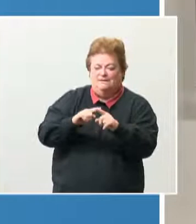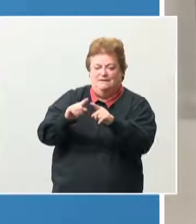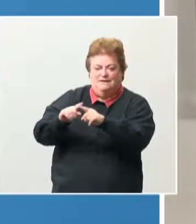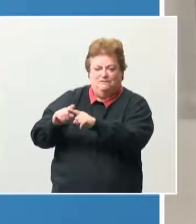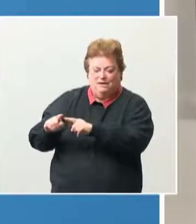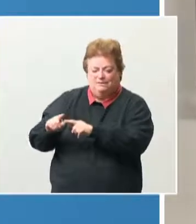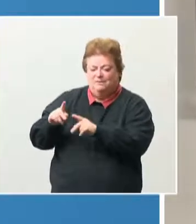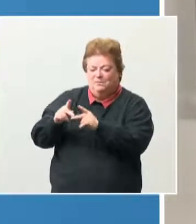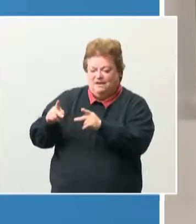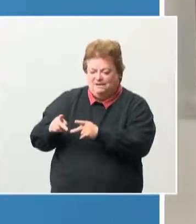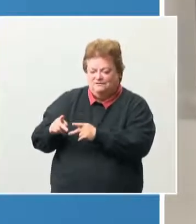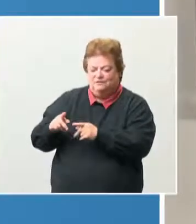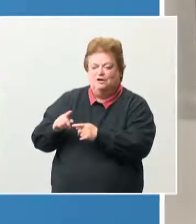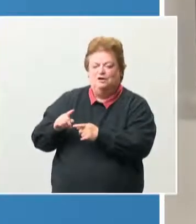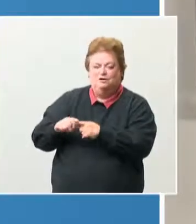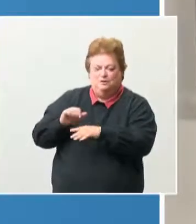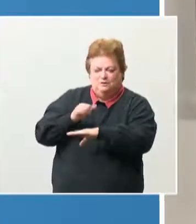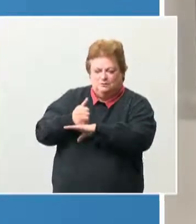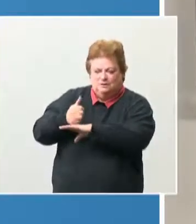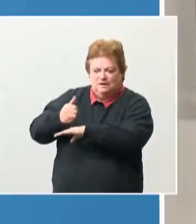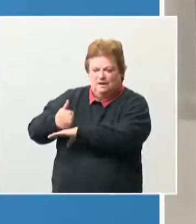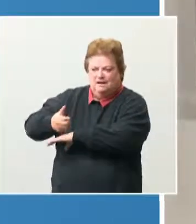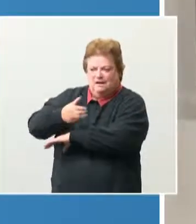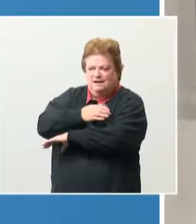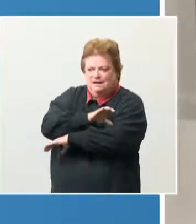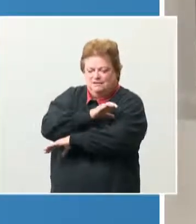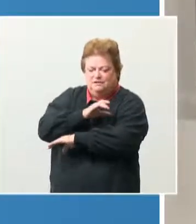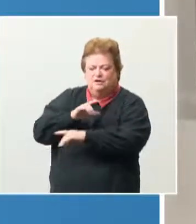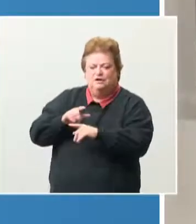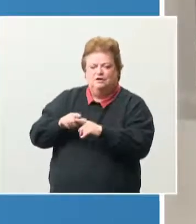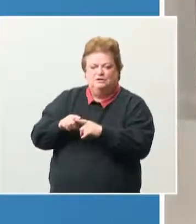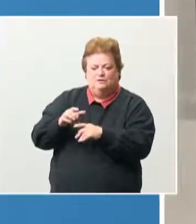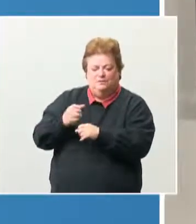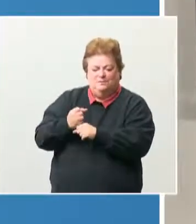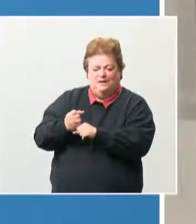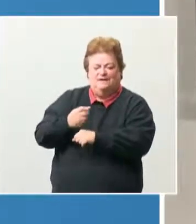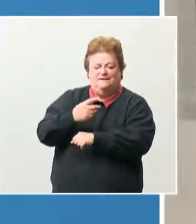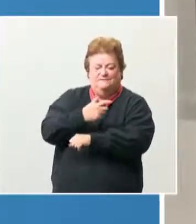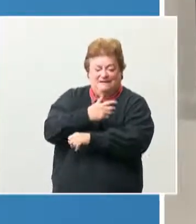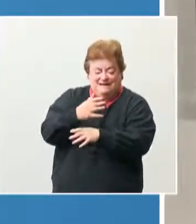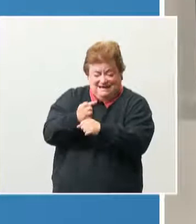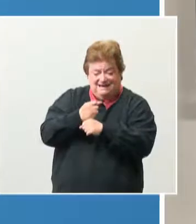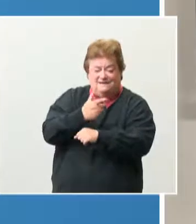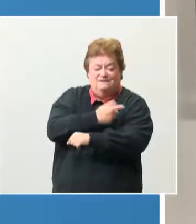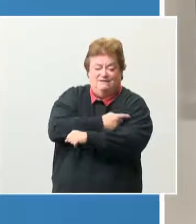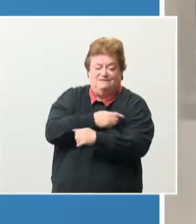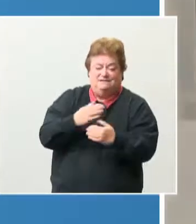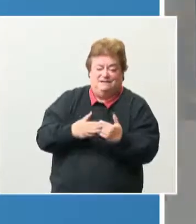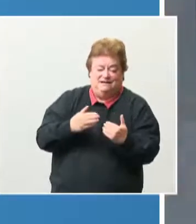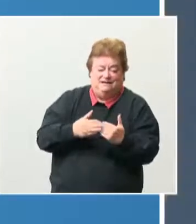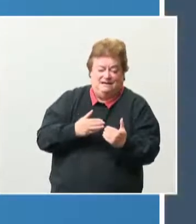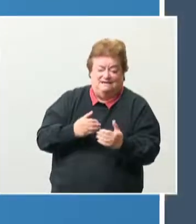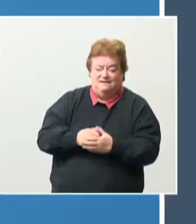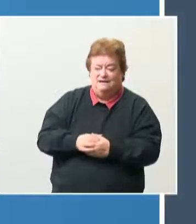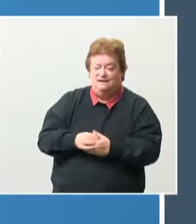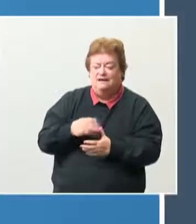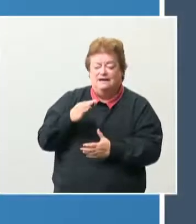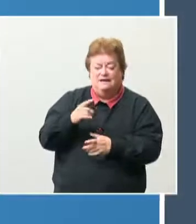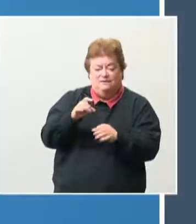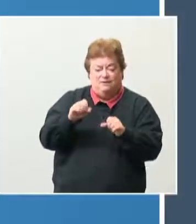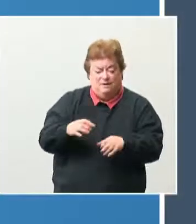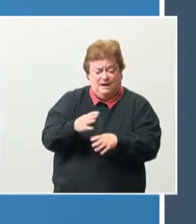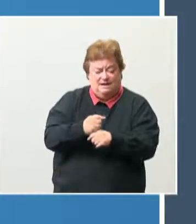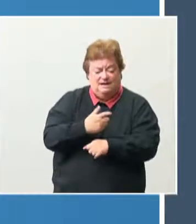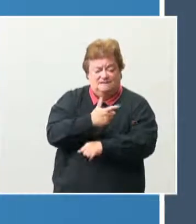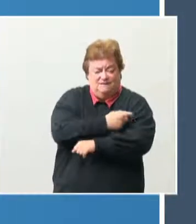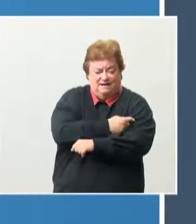additional clinics in the community to make it vaccine accessible, convenient, and close to home. If you're eligible to get